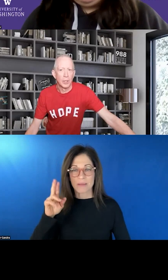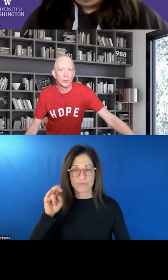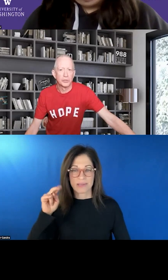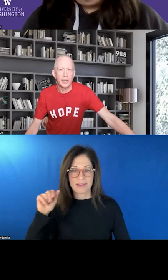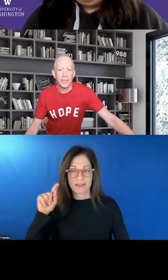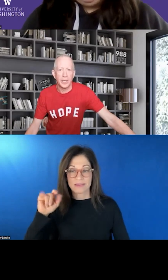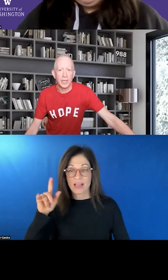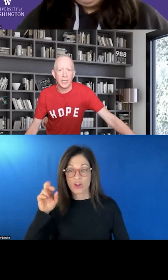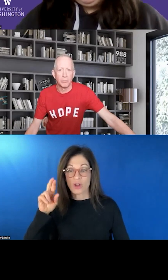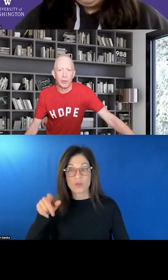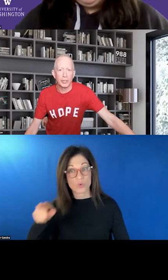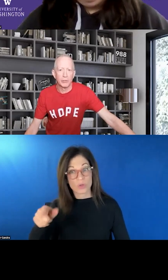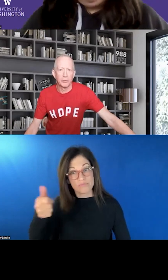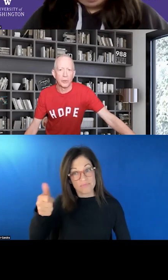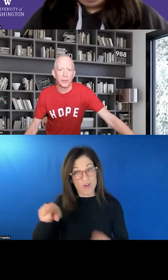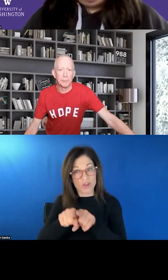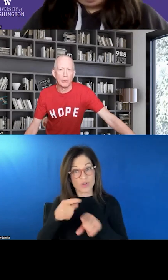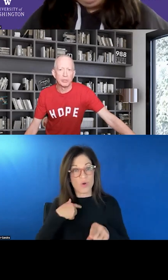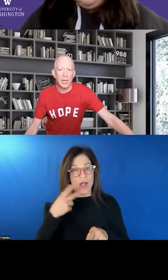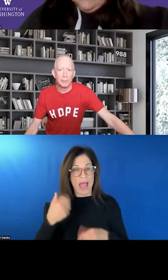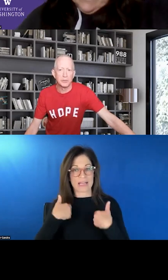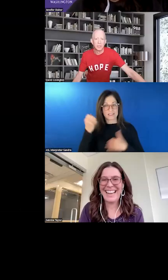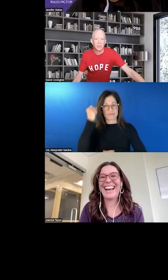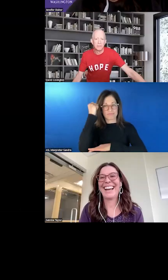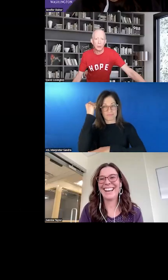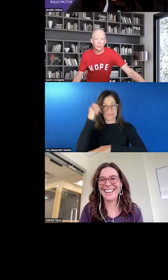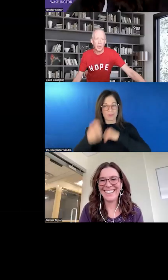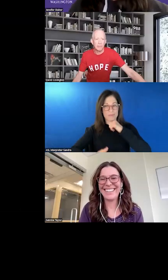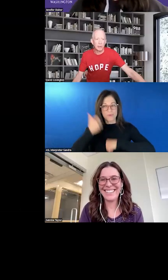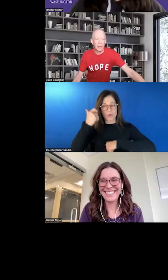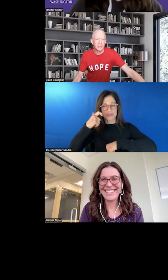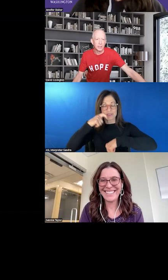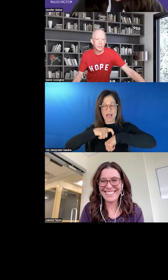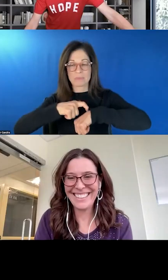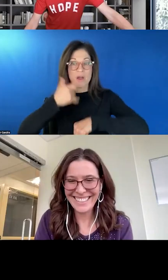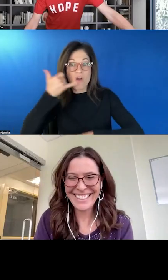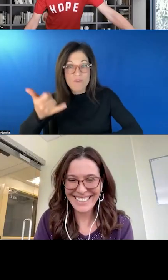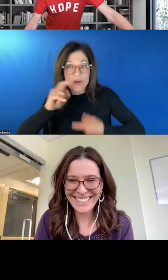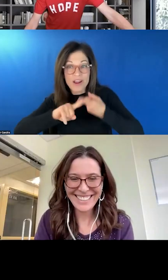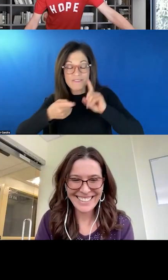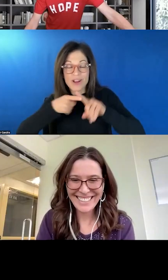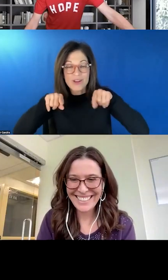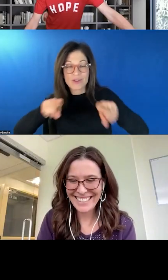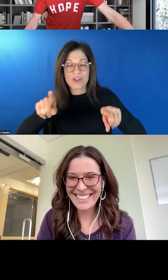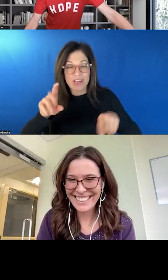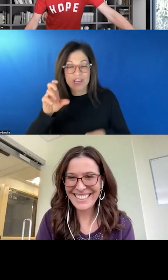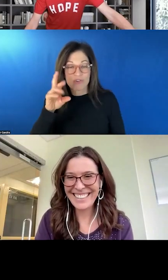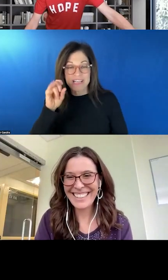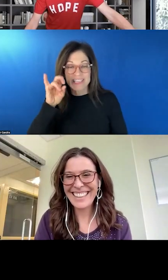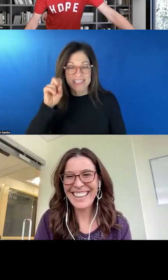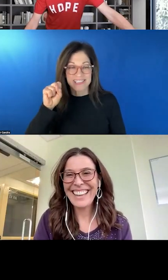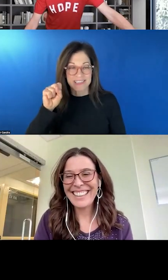holds the record for the most times phoned a friend during the crisis trivia hot seat.